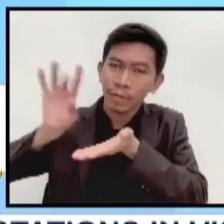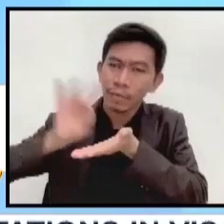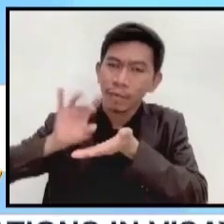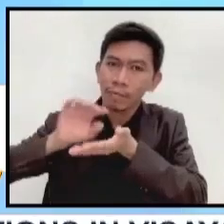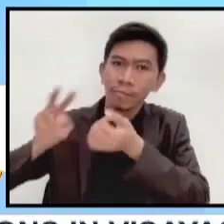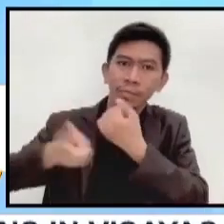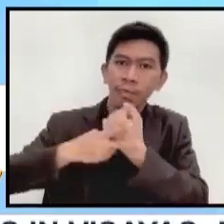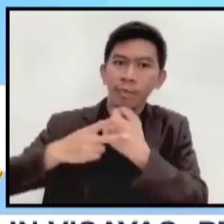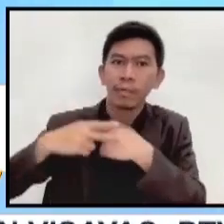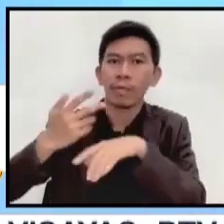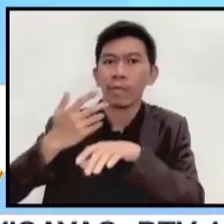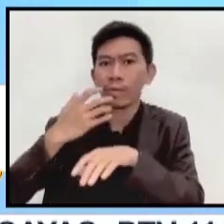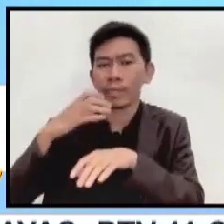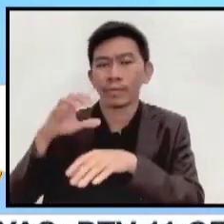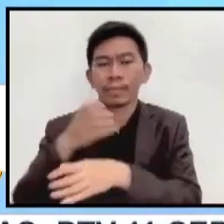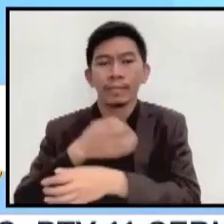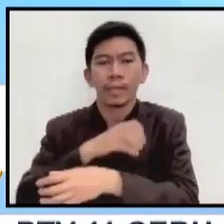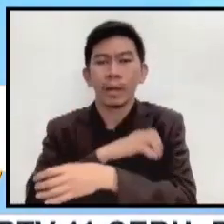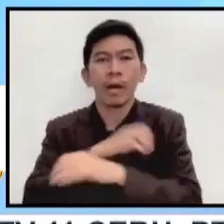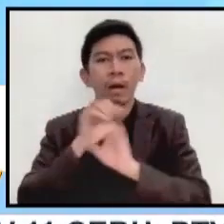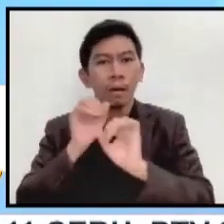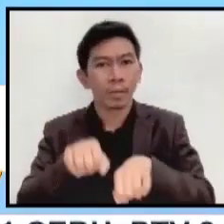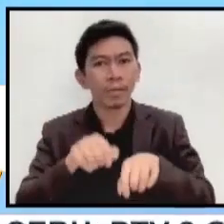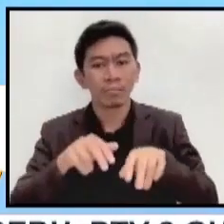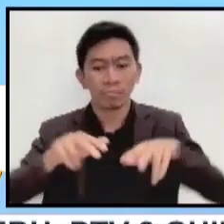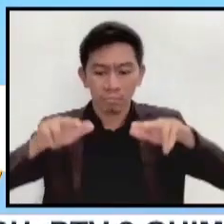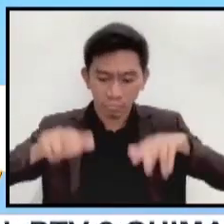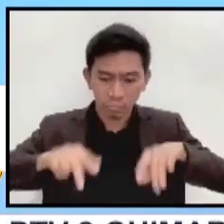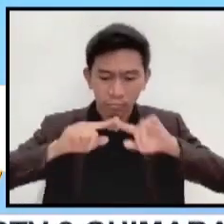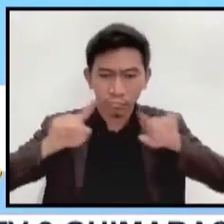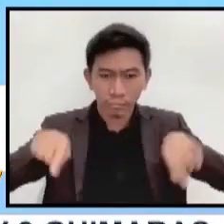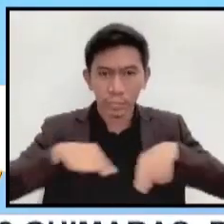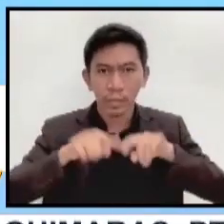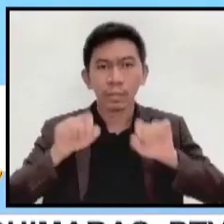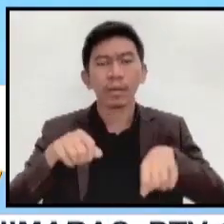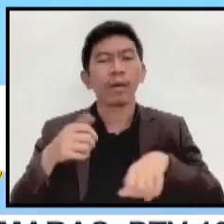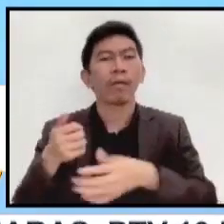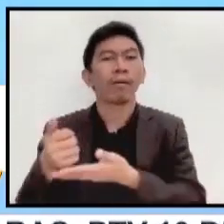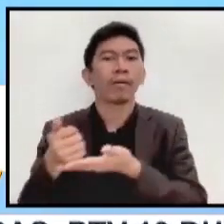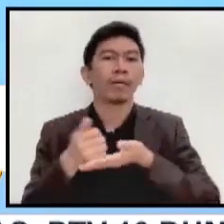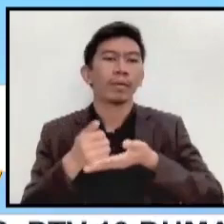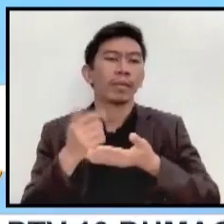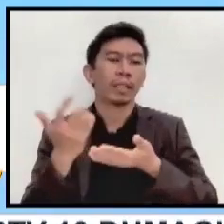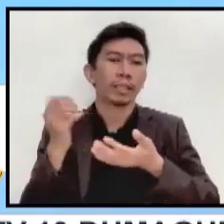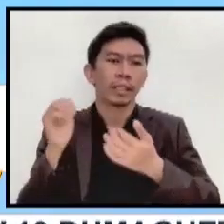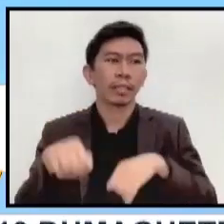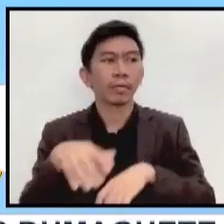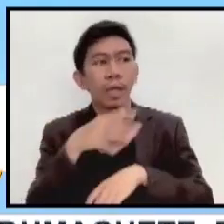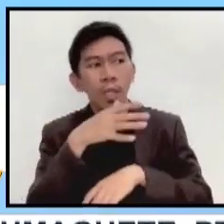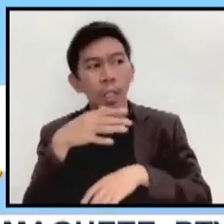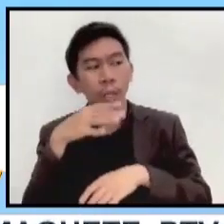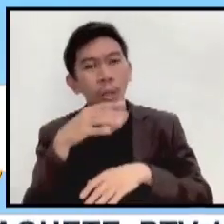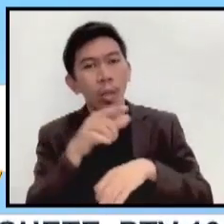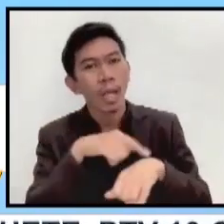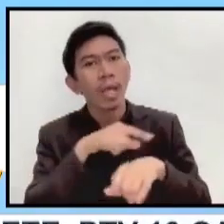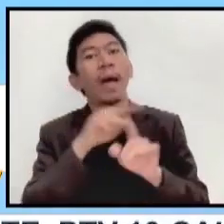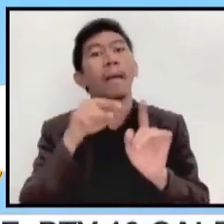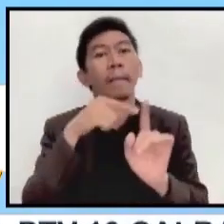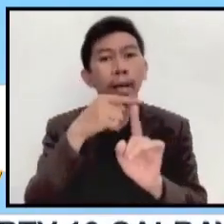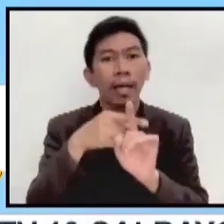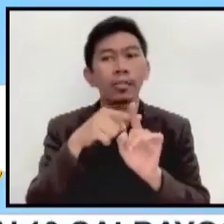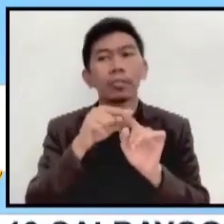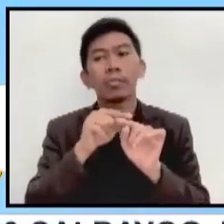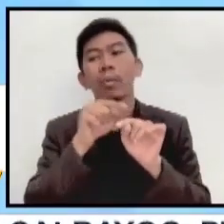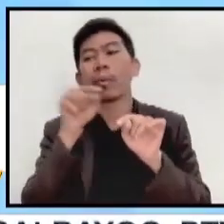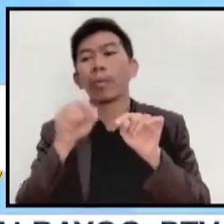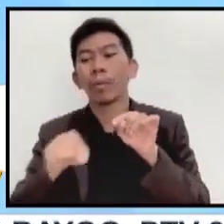DOE para we utilize not the yung mga agricultural lands kundi nang dyan na yung mga low-lying fruits natin,